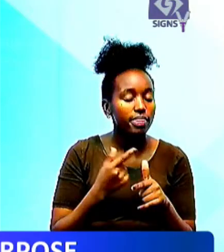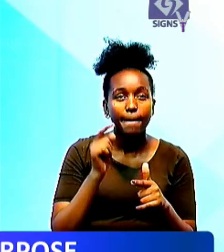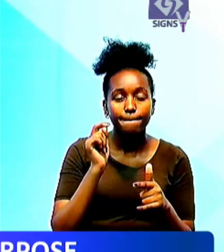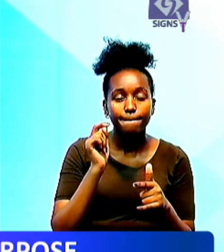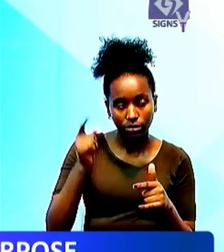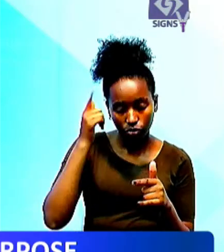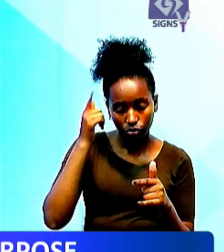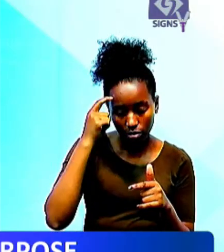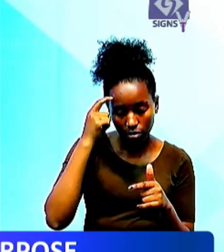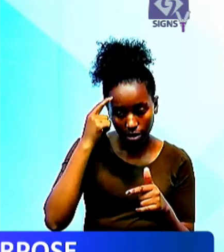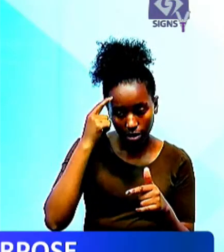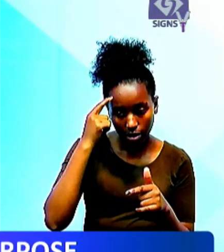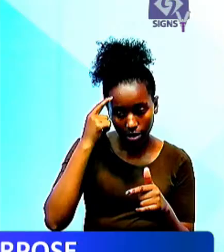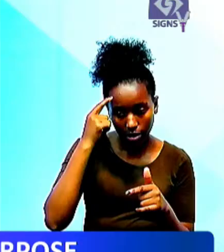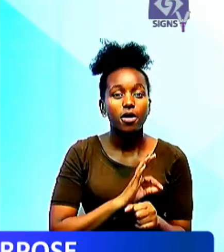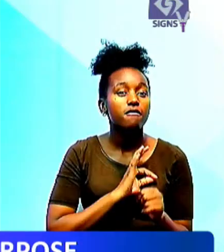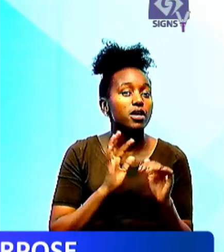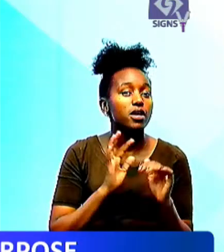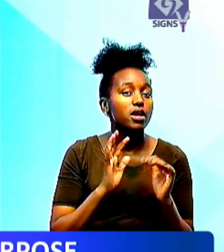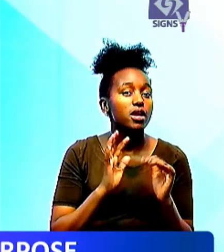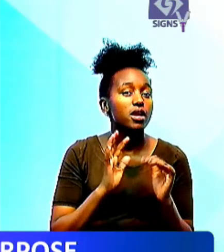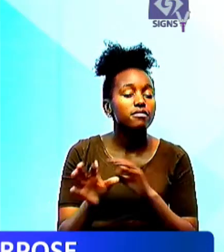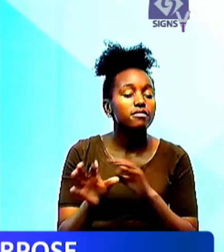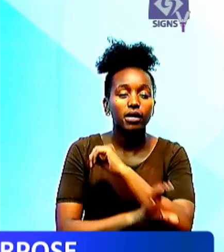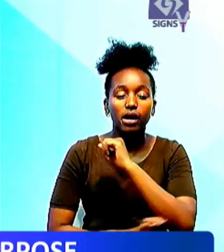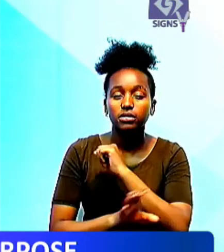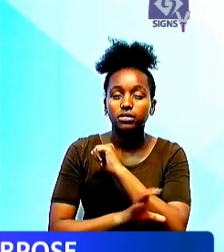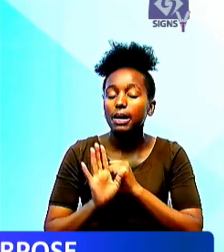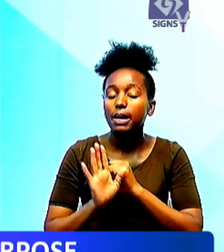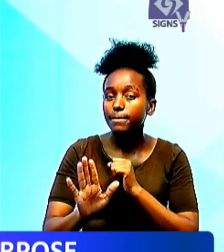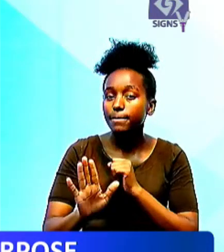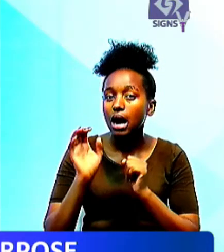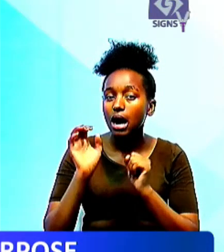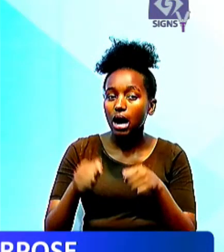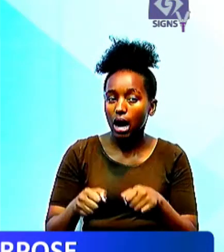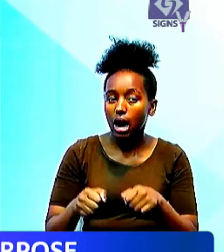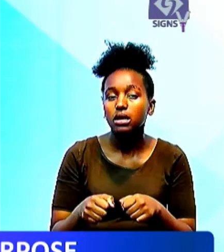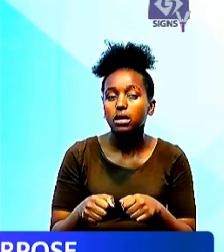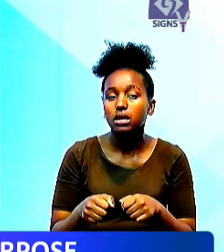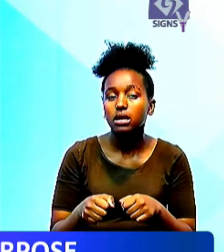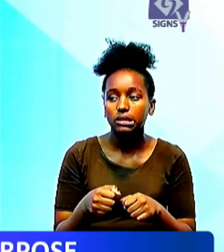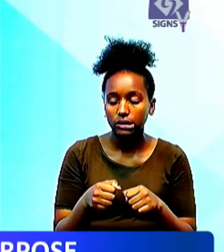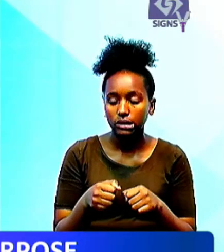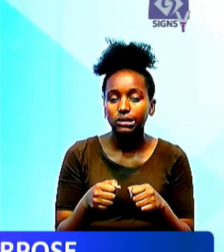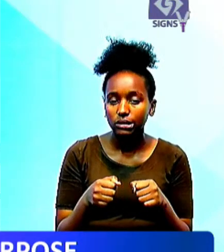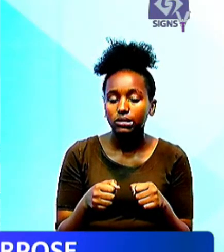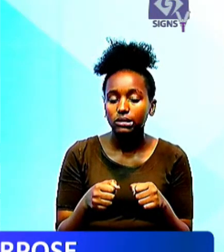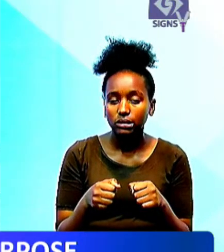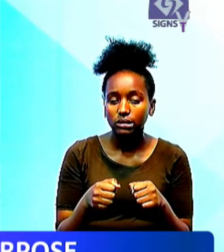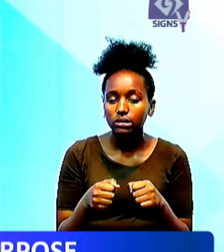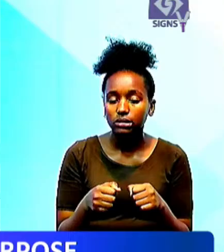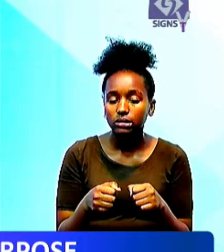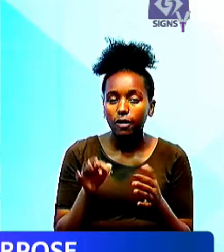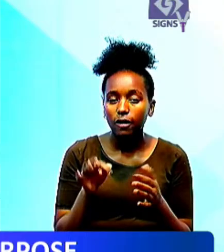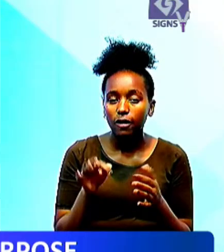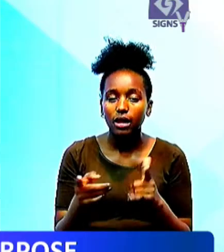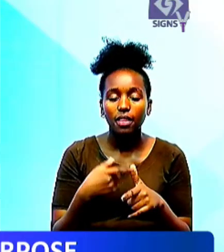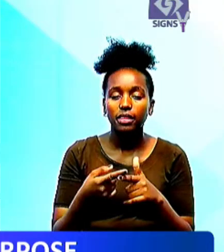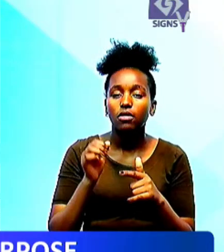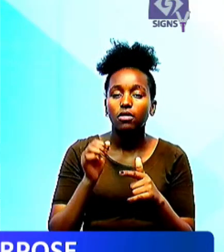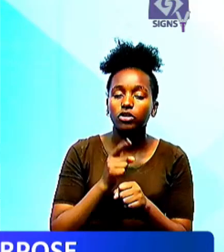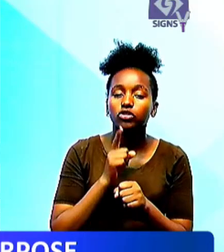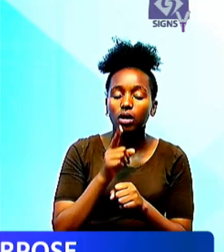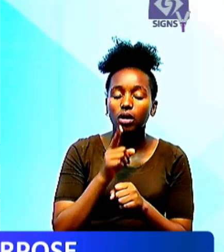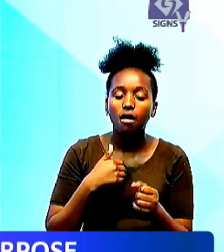your country can default, then you have to offer higher interest rate to attract money. So the country, stability of